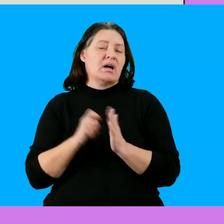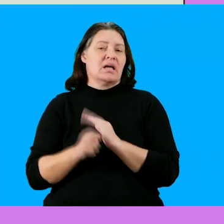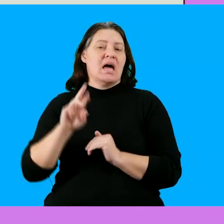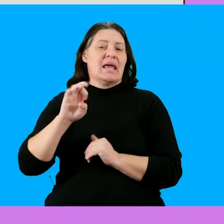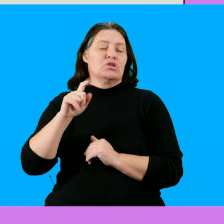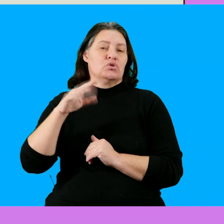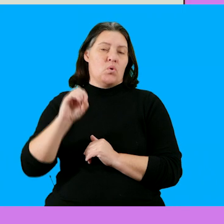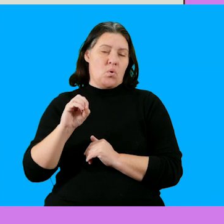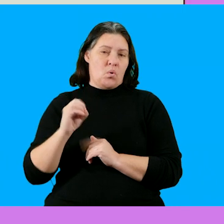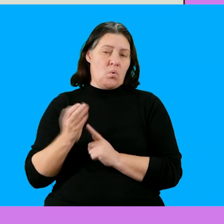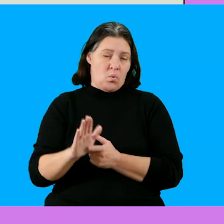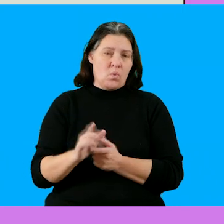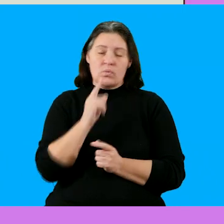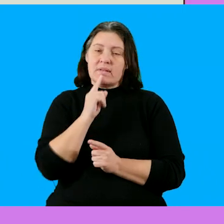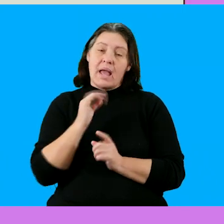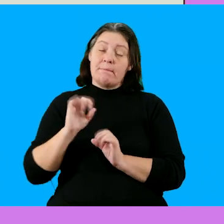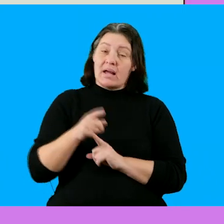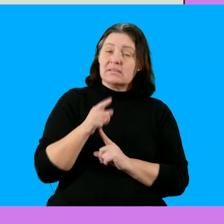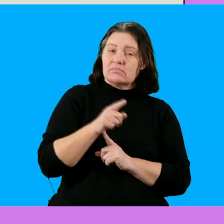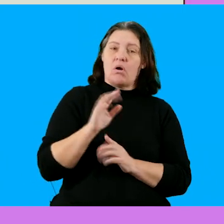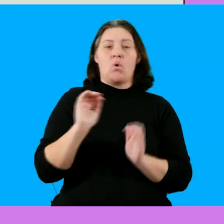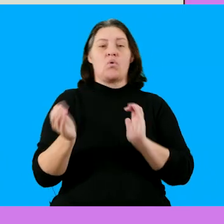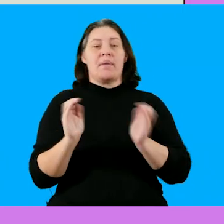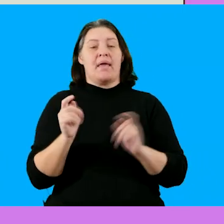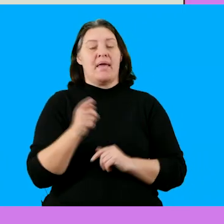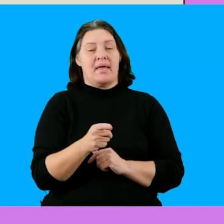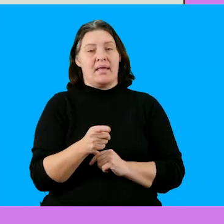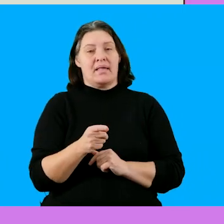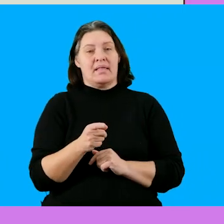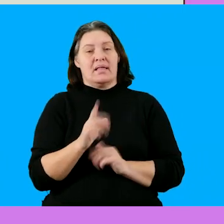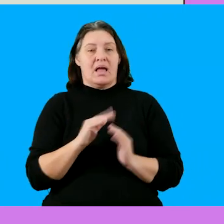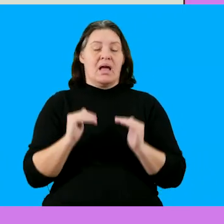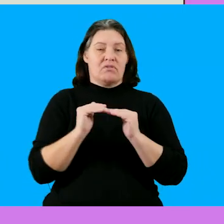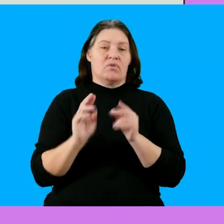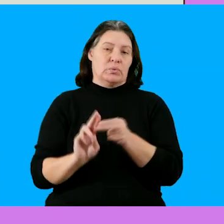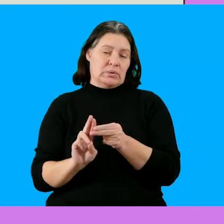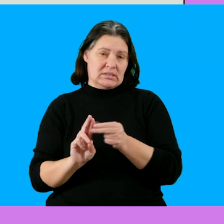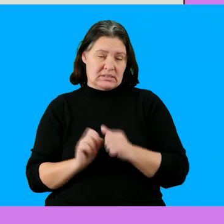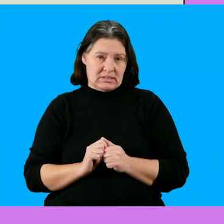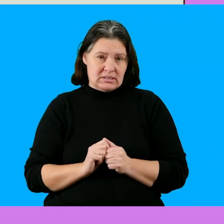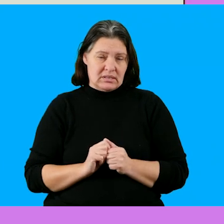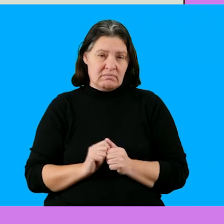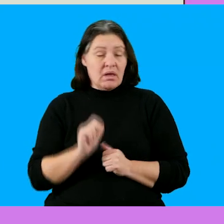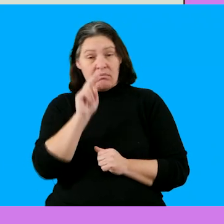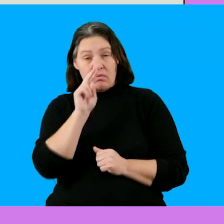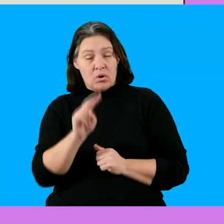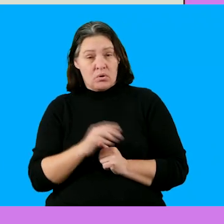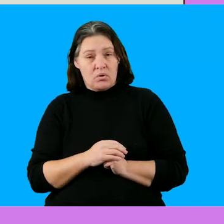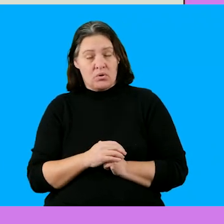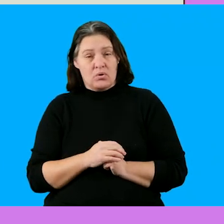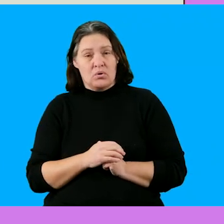in a ratio form, which implies that you are comparing equivalent units. When we look